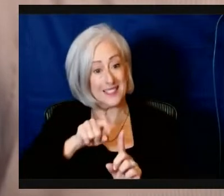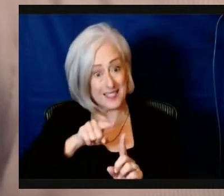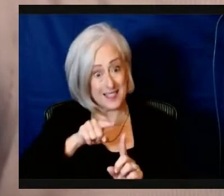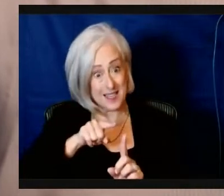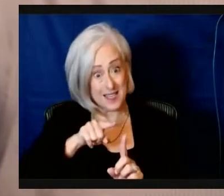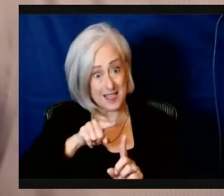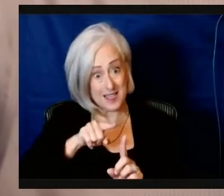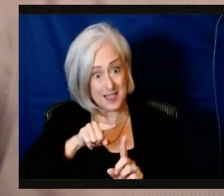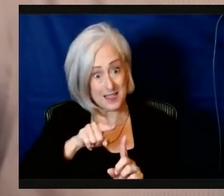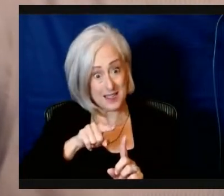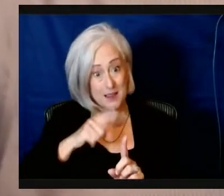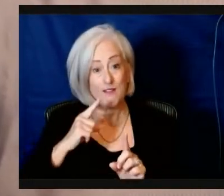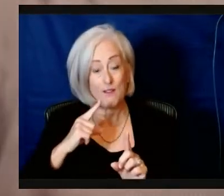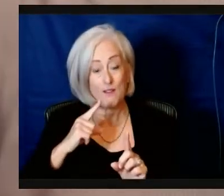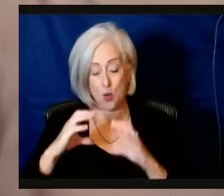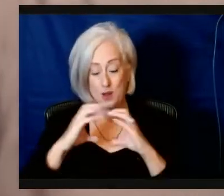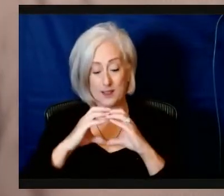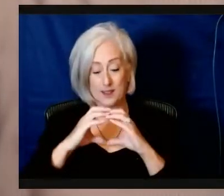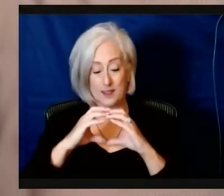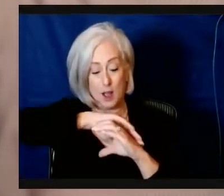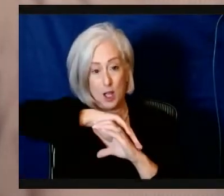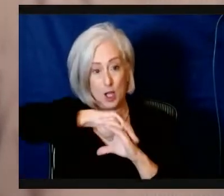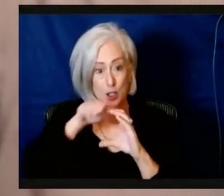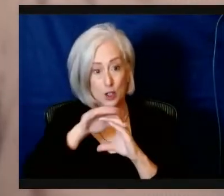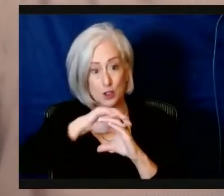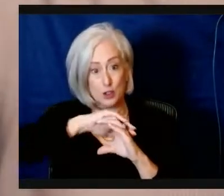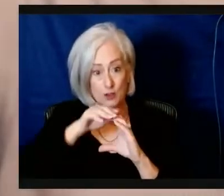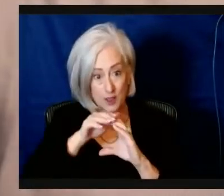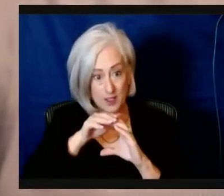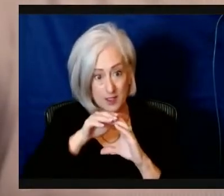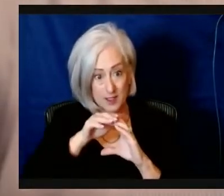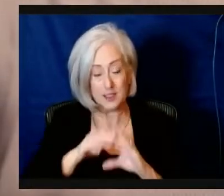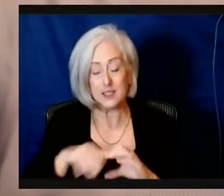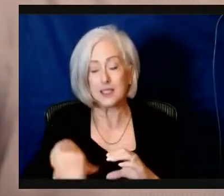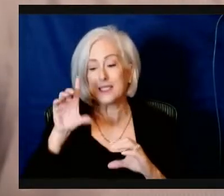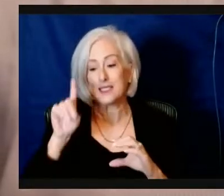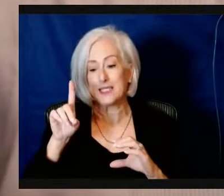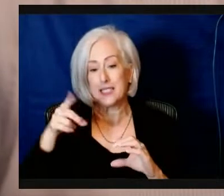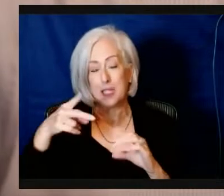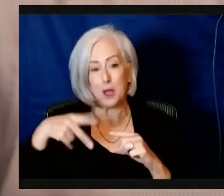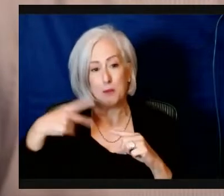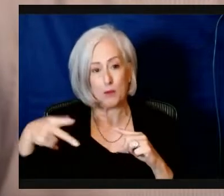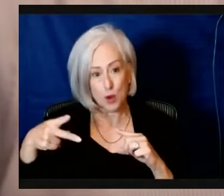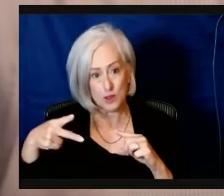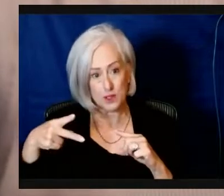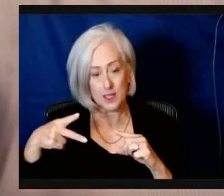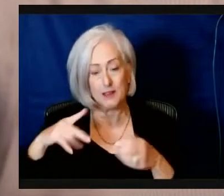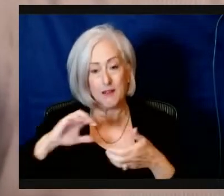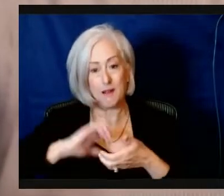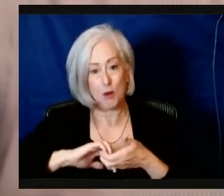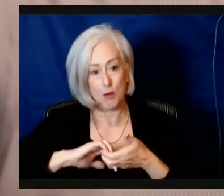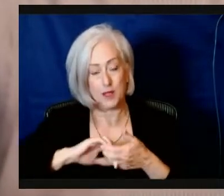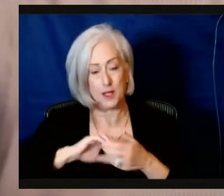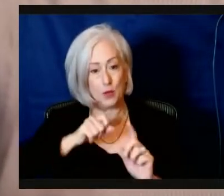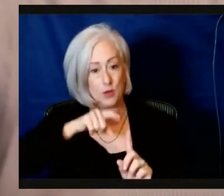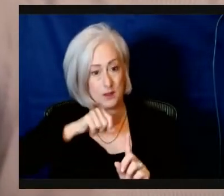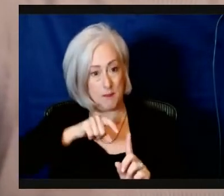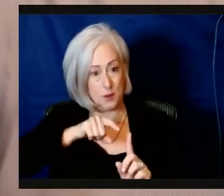cell surface receptor proteins called G protein-coupled receptors. And in a